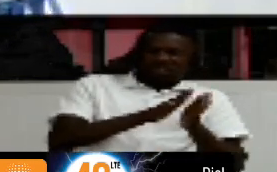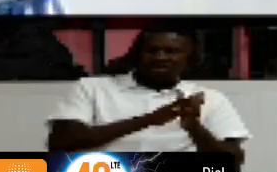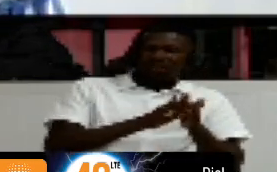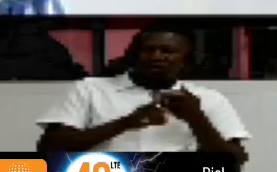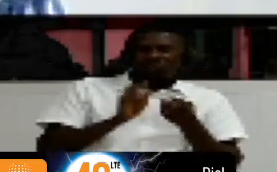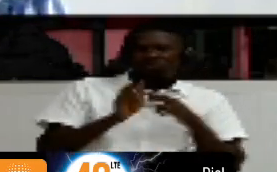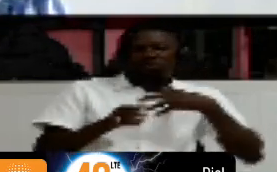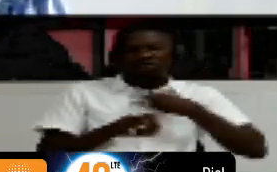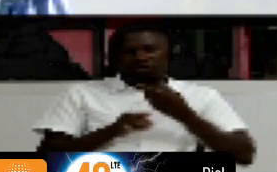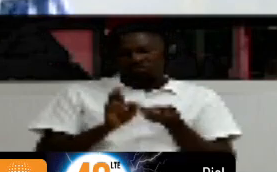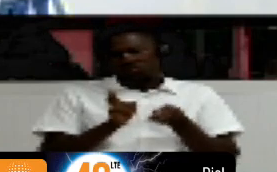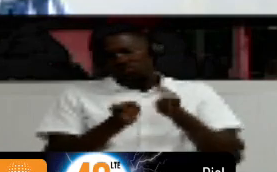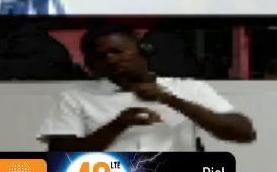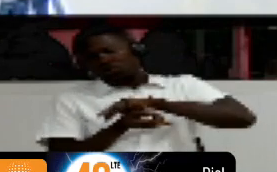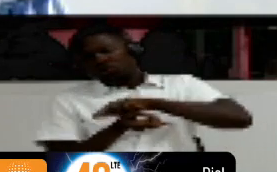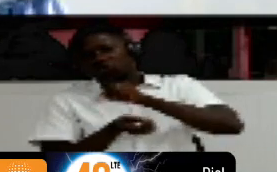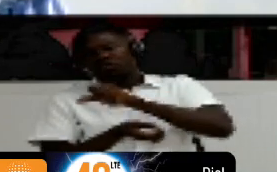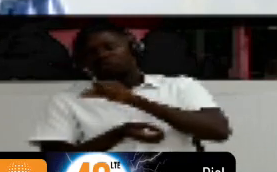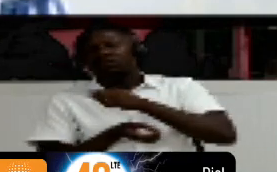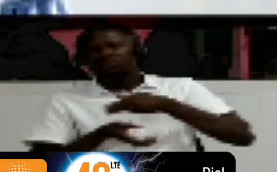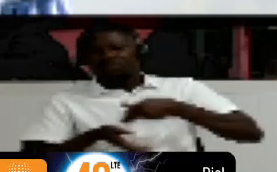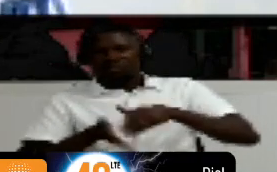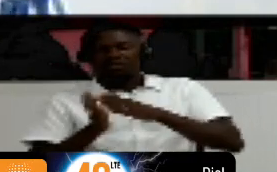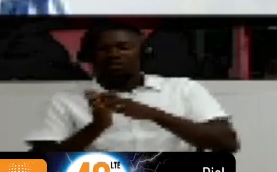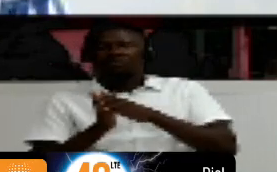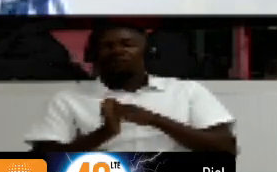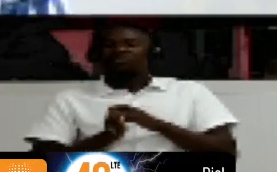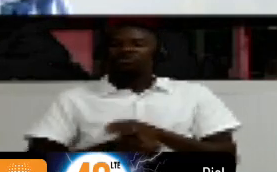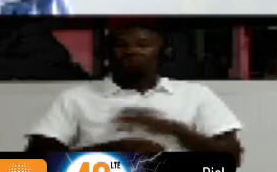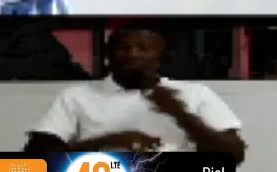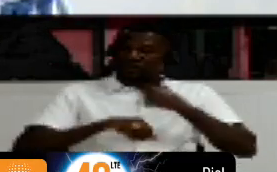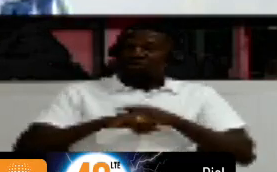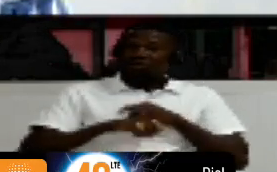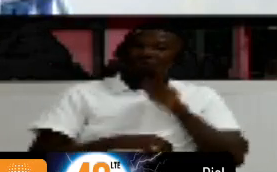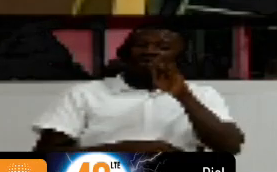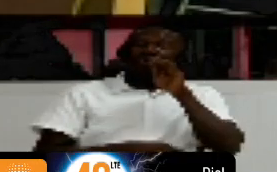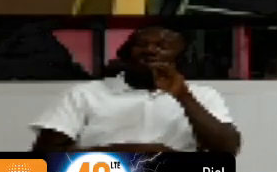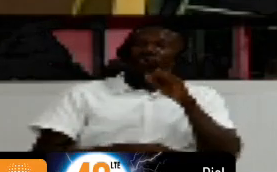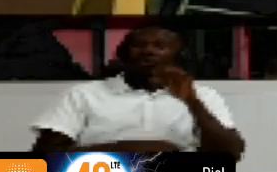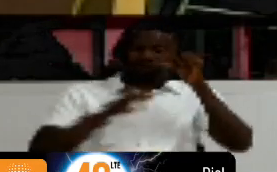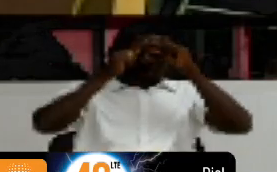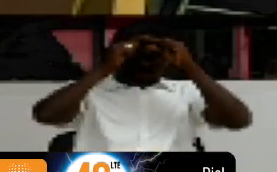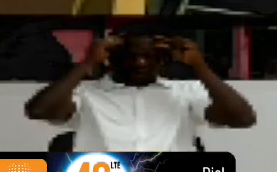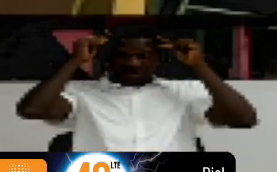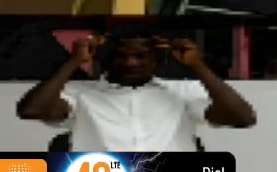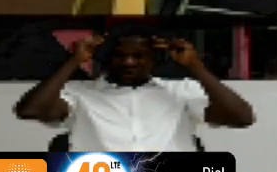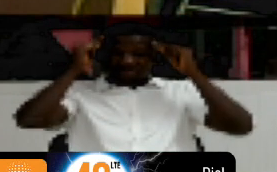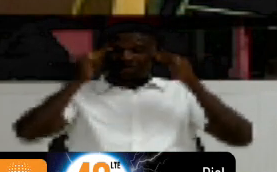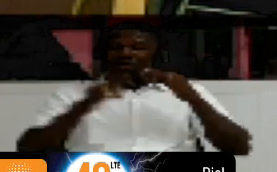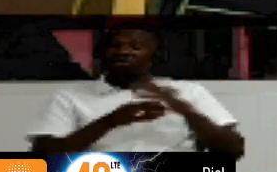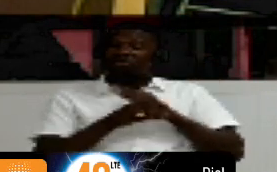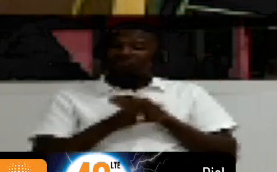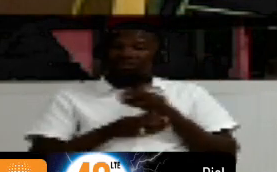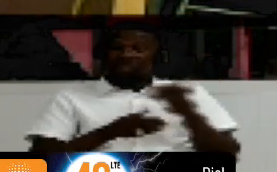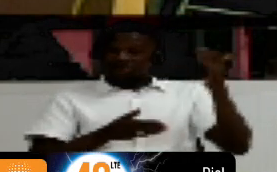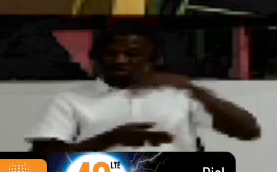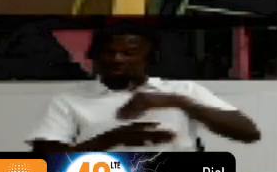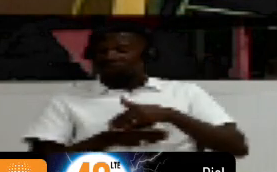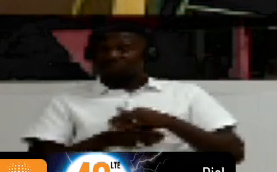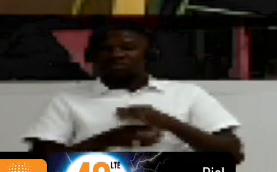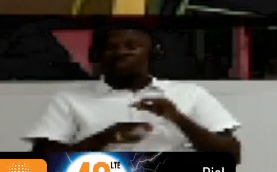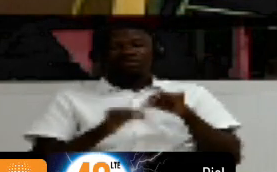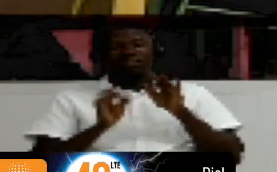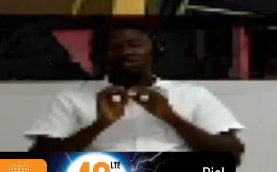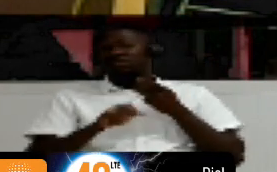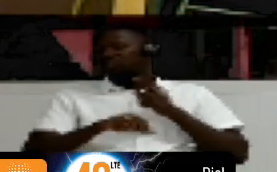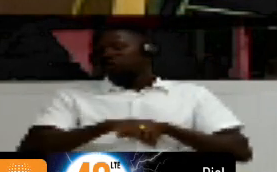side. Sometimes when he calls the nurses before they respond, it takes time.